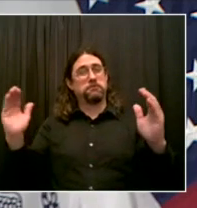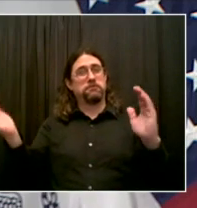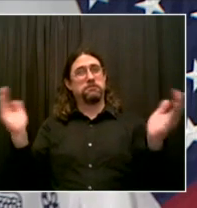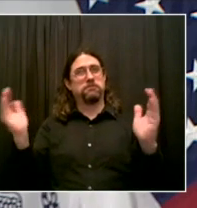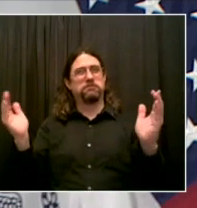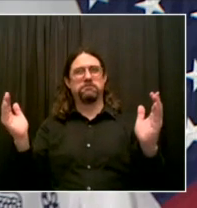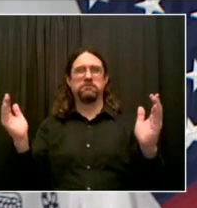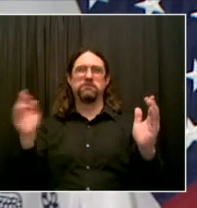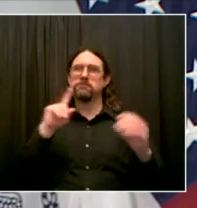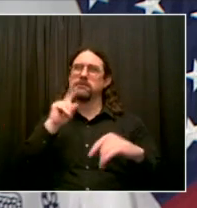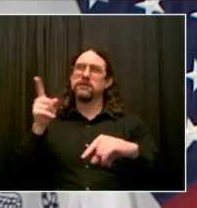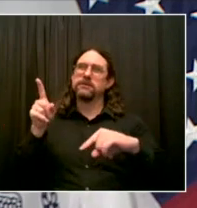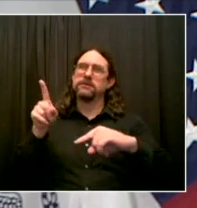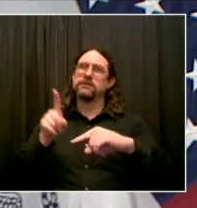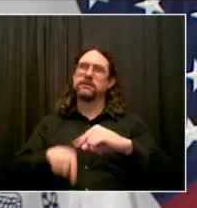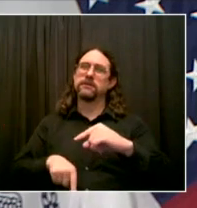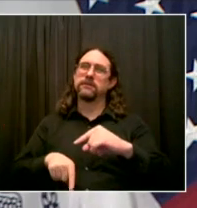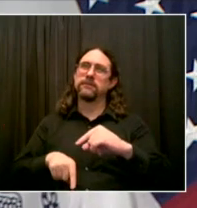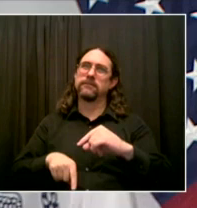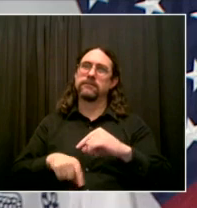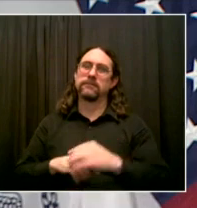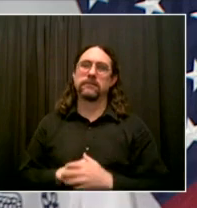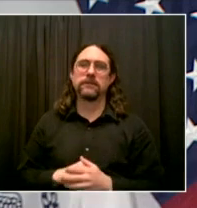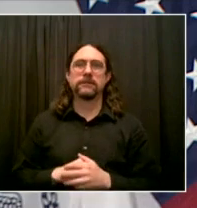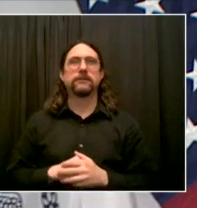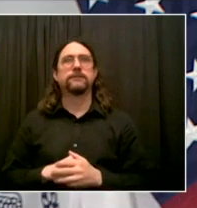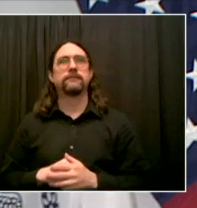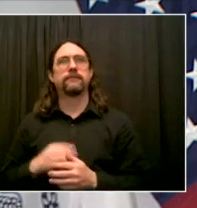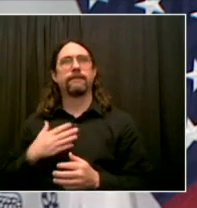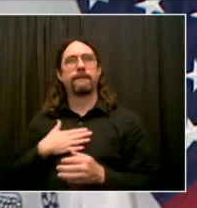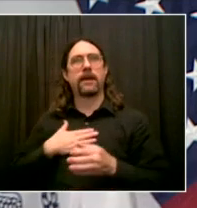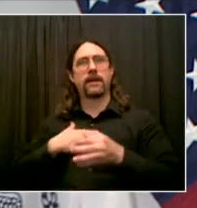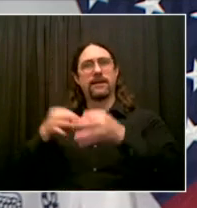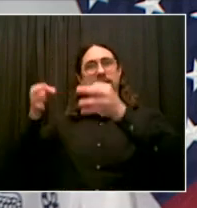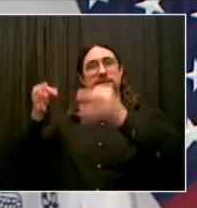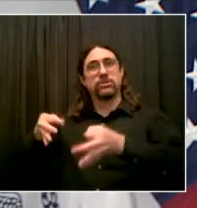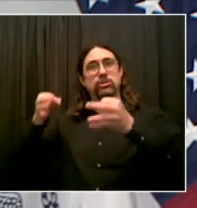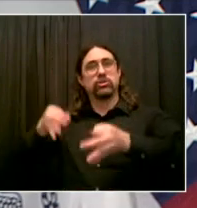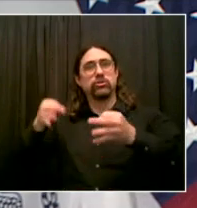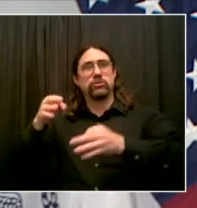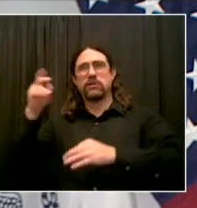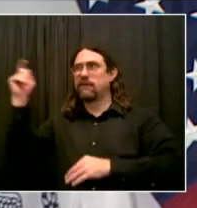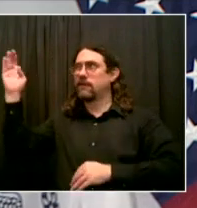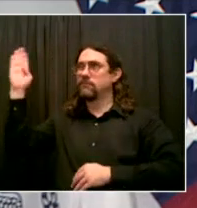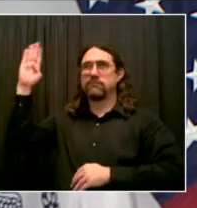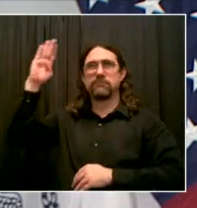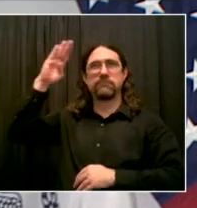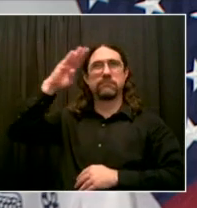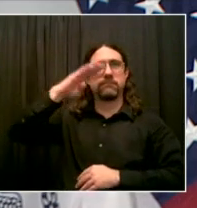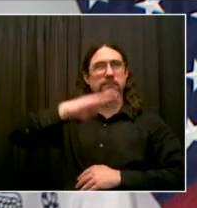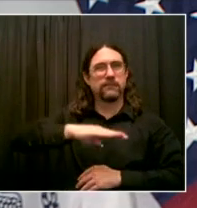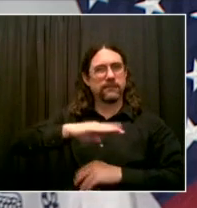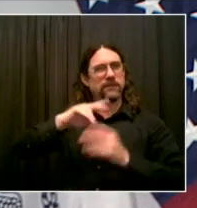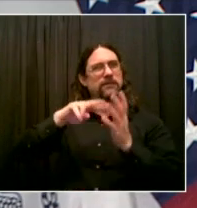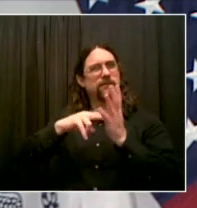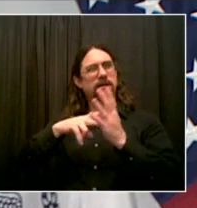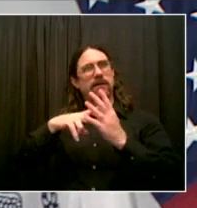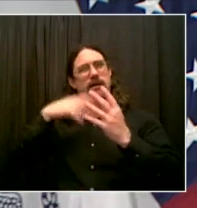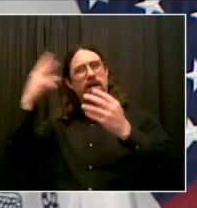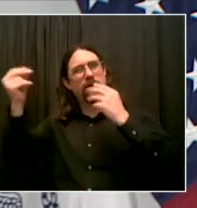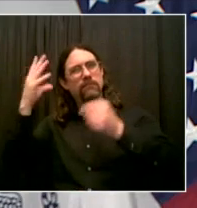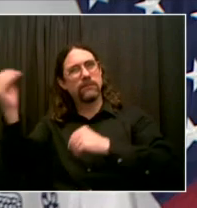I'm moving around the city, I'm working out at different places, I have different kinds of meetings that need different kinds of approaches. We're not talking about the same